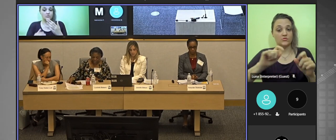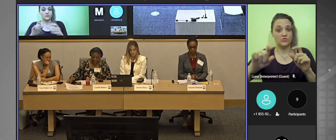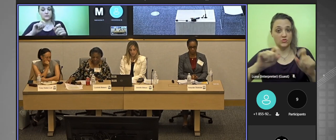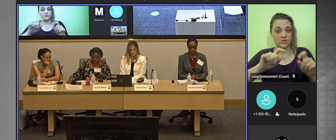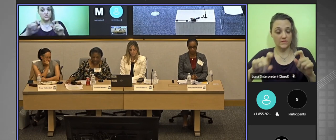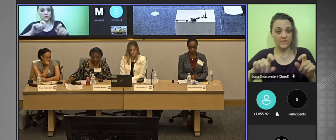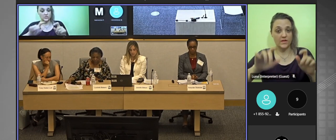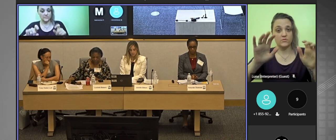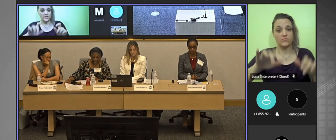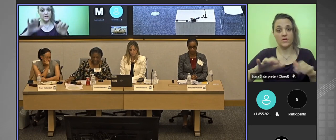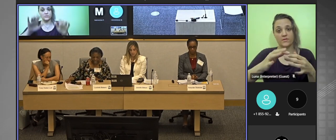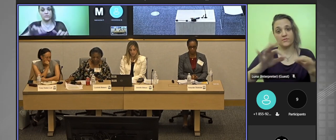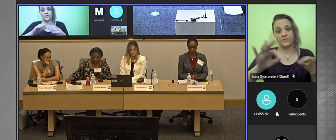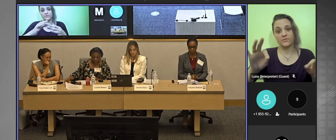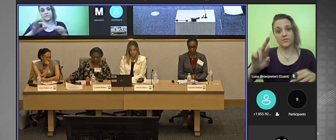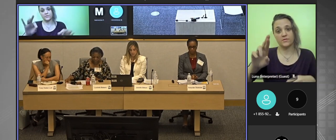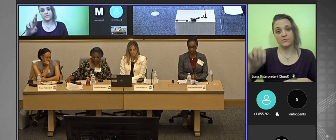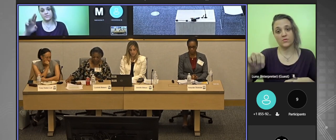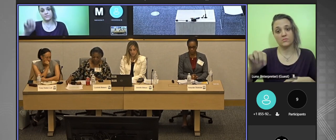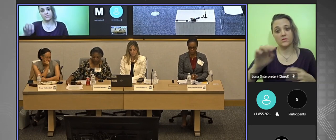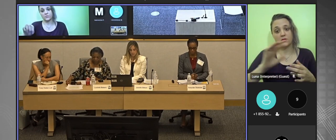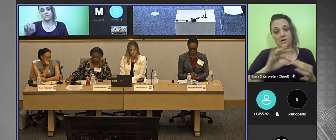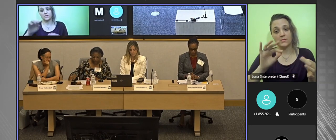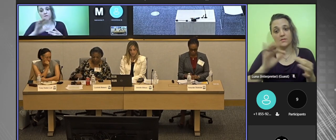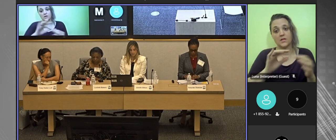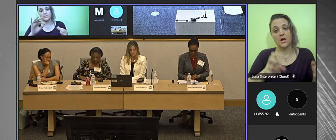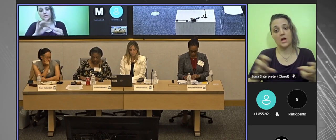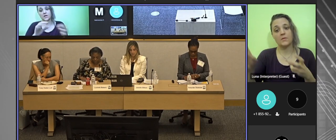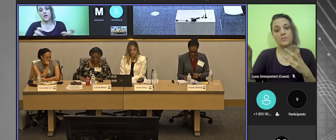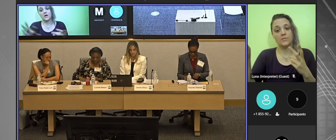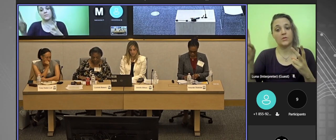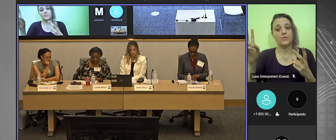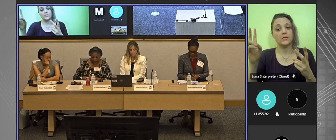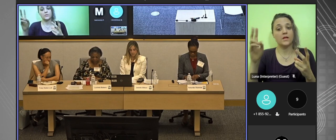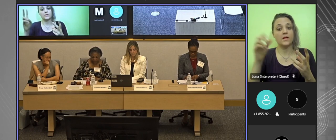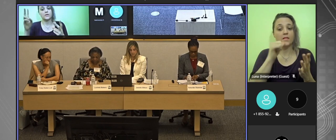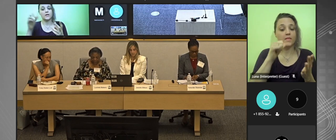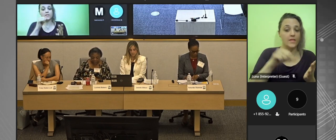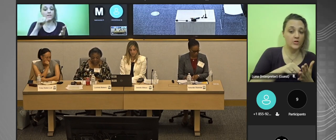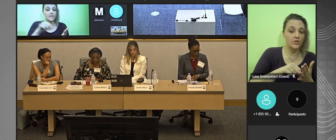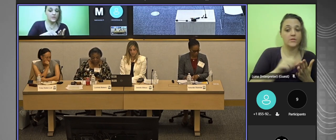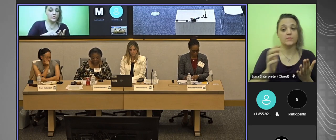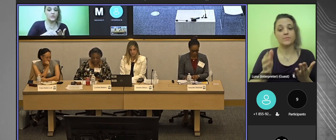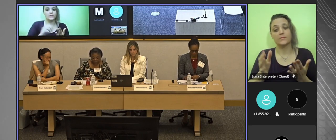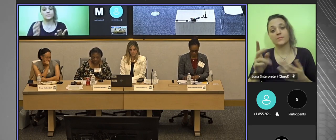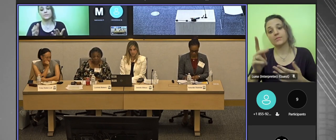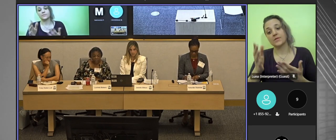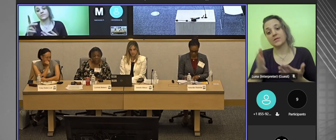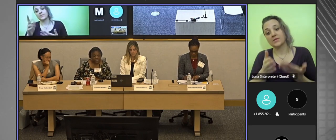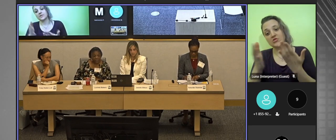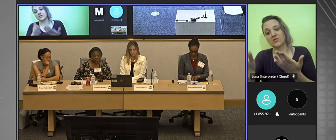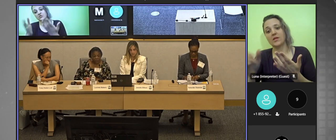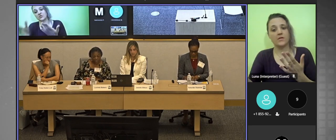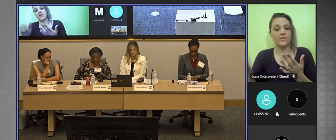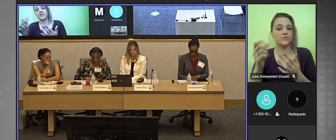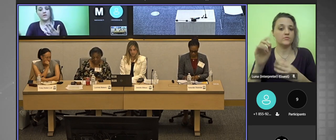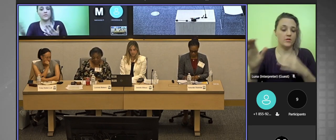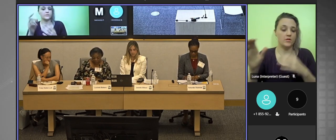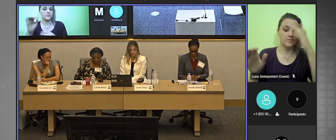to complete a survey, write free form comments, and upload a letter, petition, or other